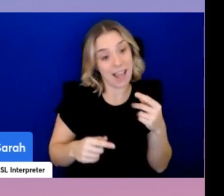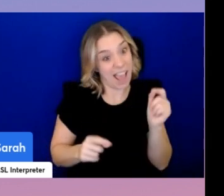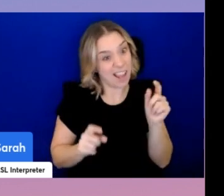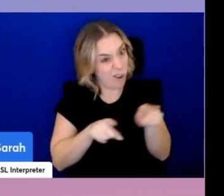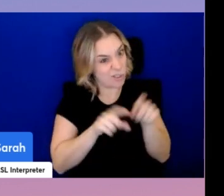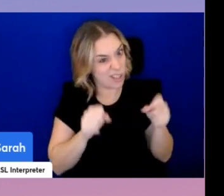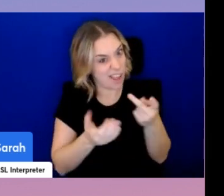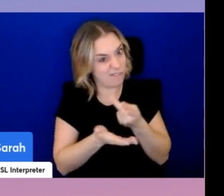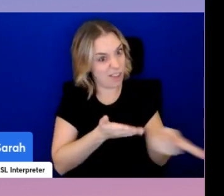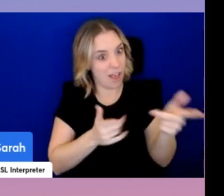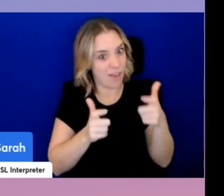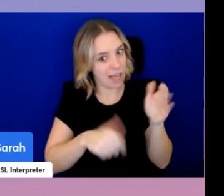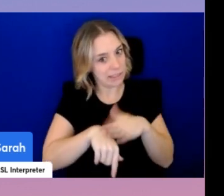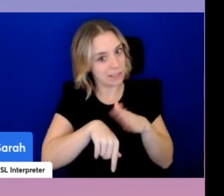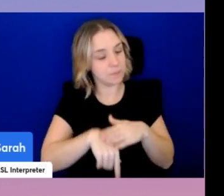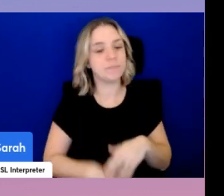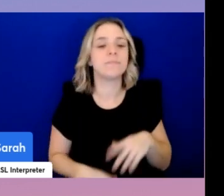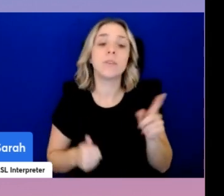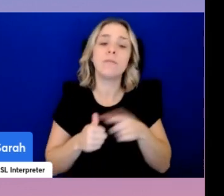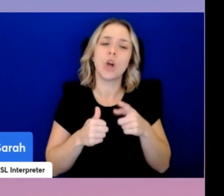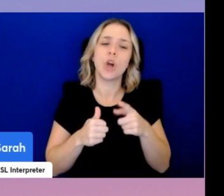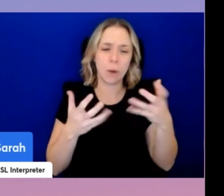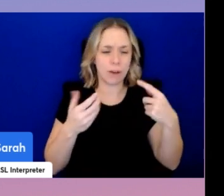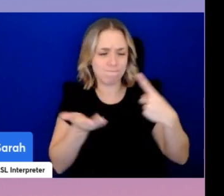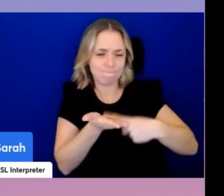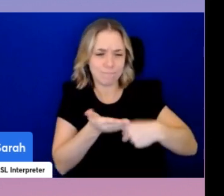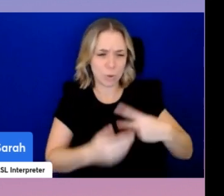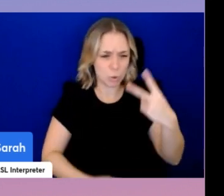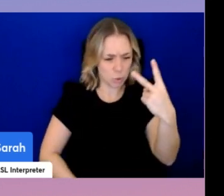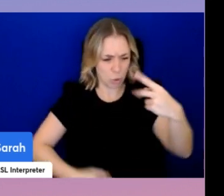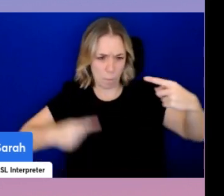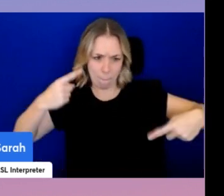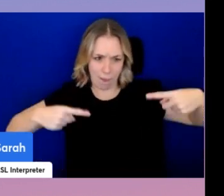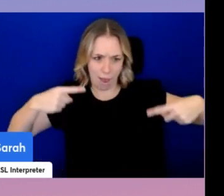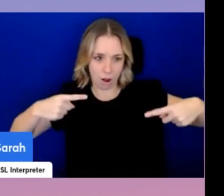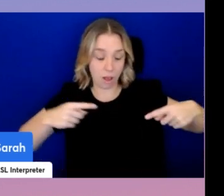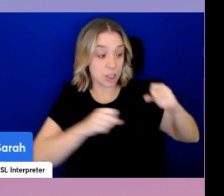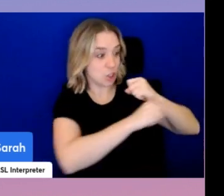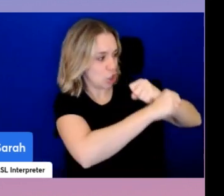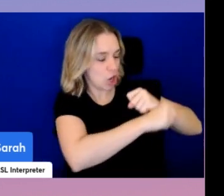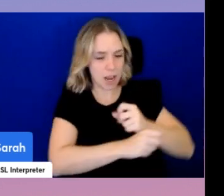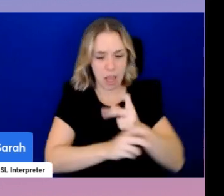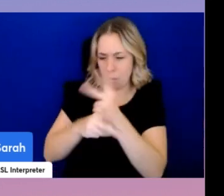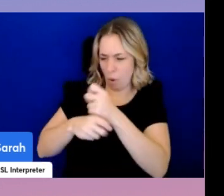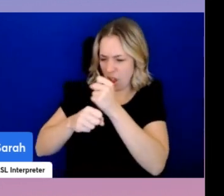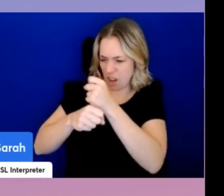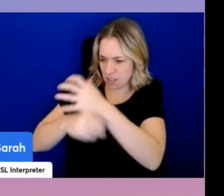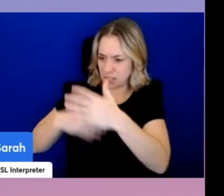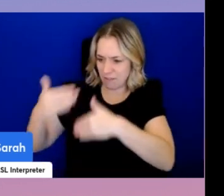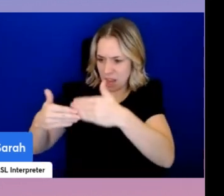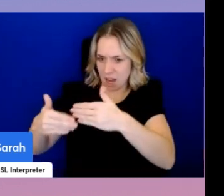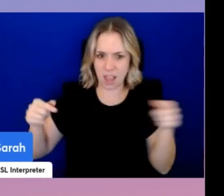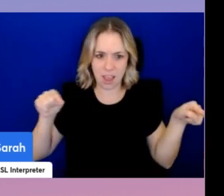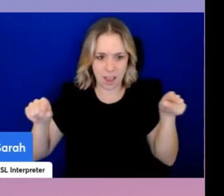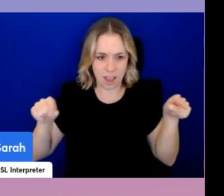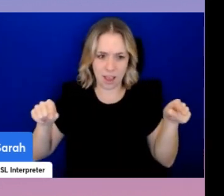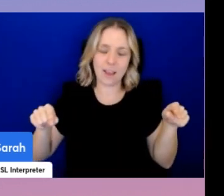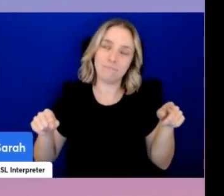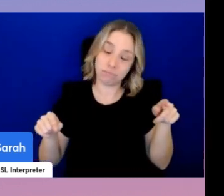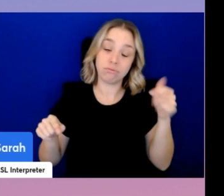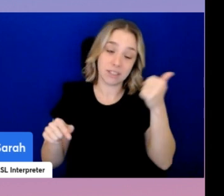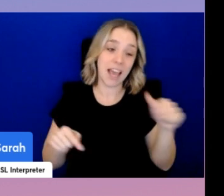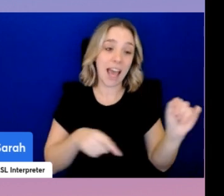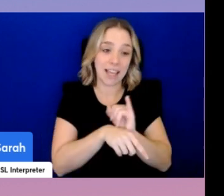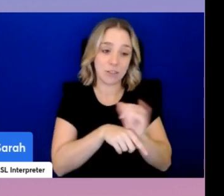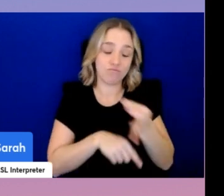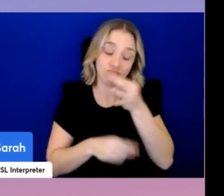But firstly, I want to talk about an epic battle of two giants, security and productivity, a battle in which any industry expert would tell you there should